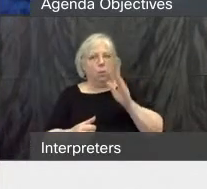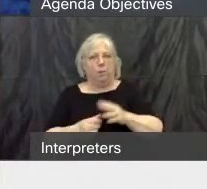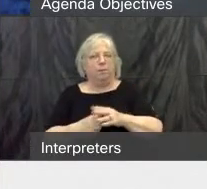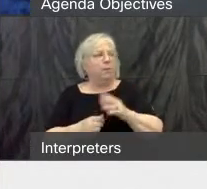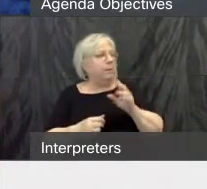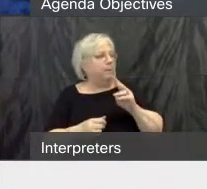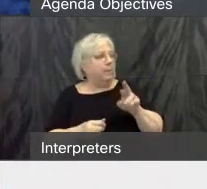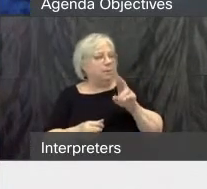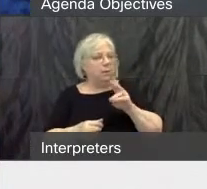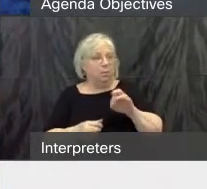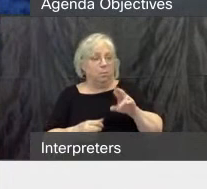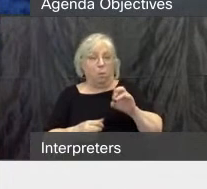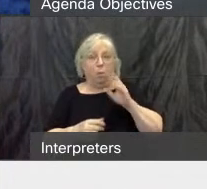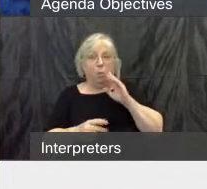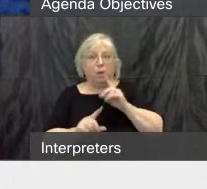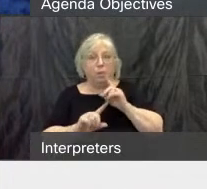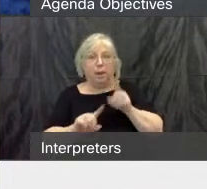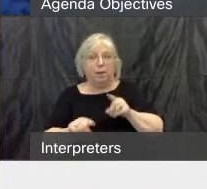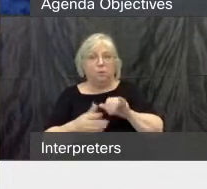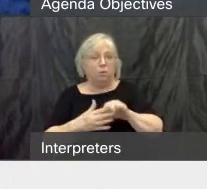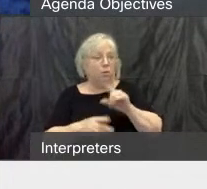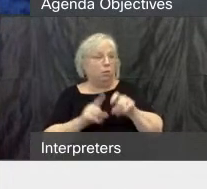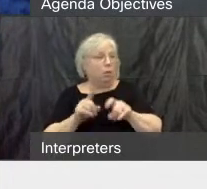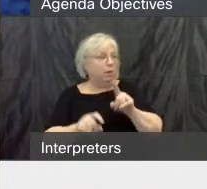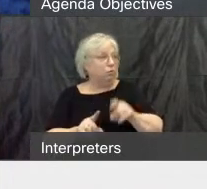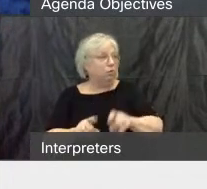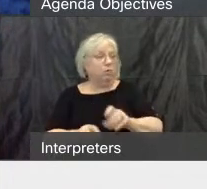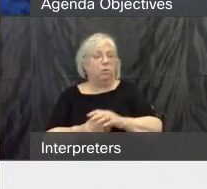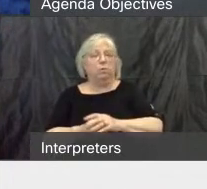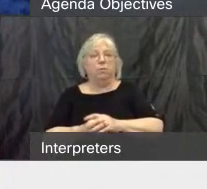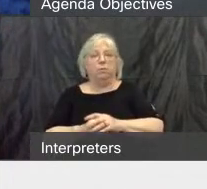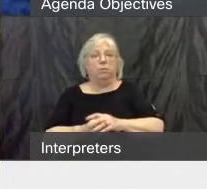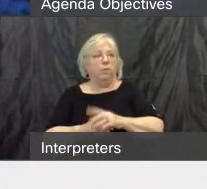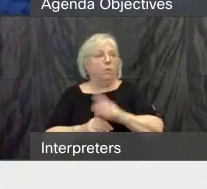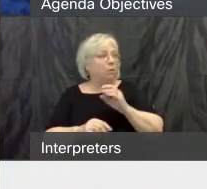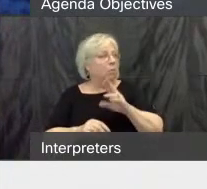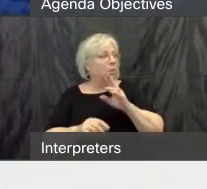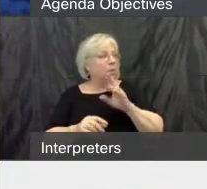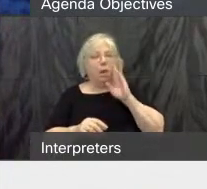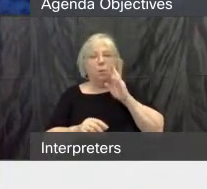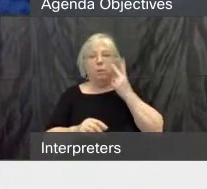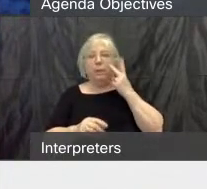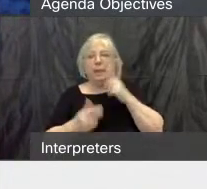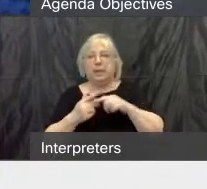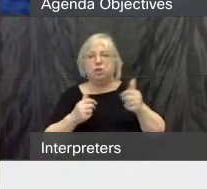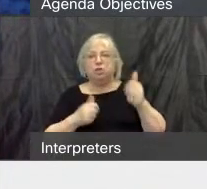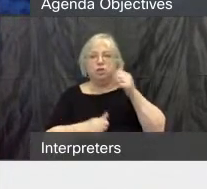Moore, you want to answer those questions, or I don't see Chief Hubbard.